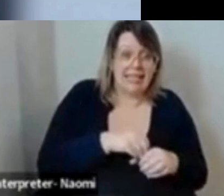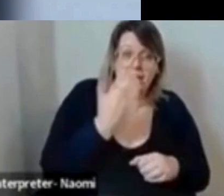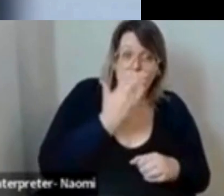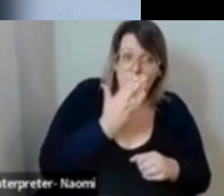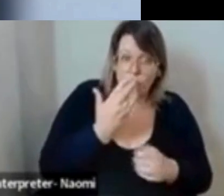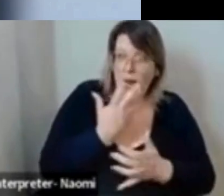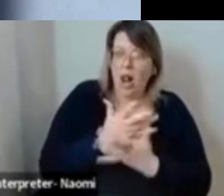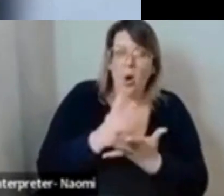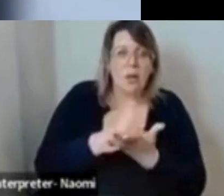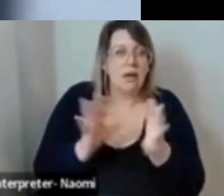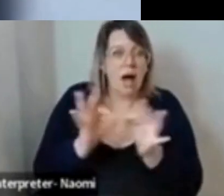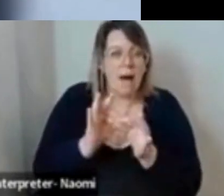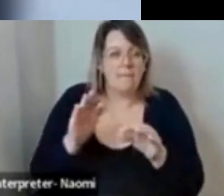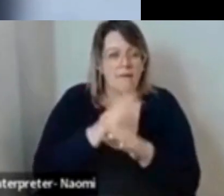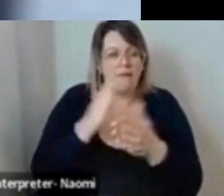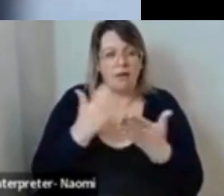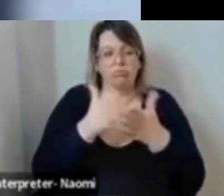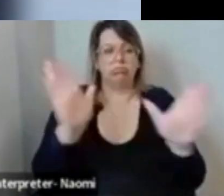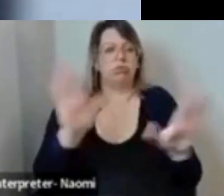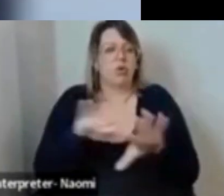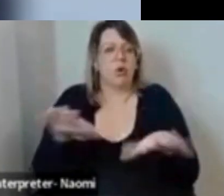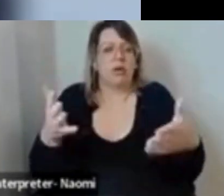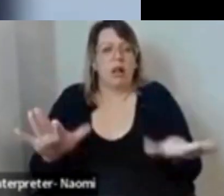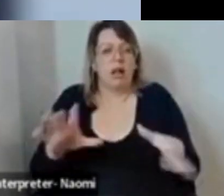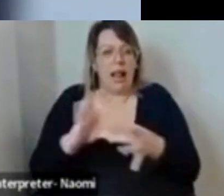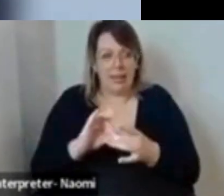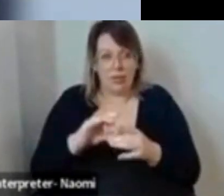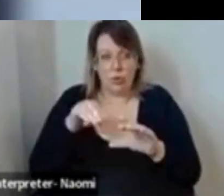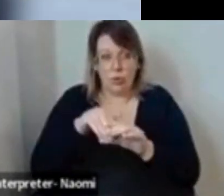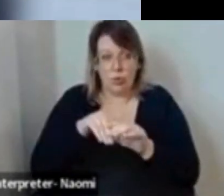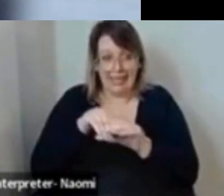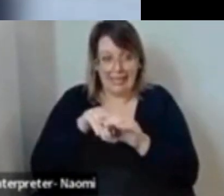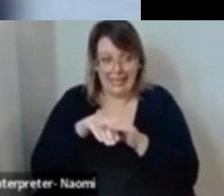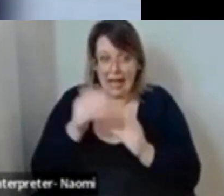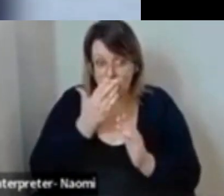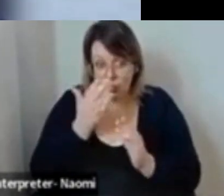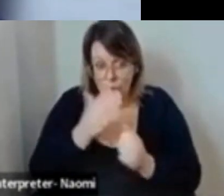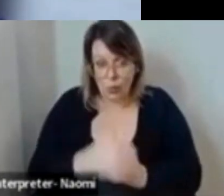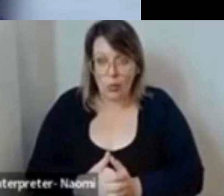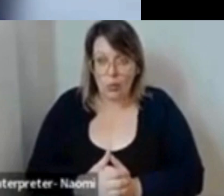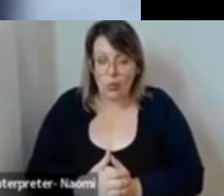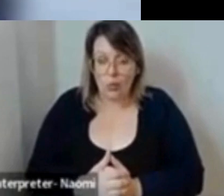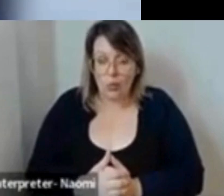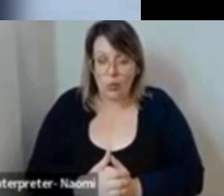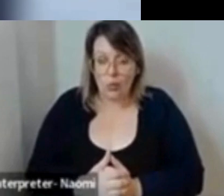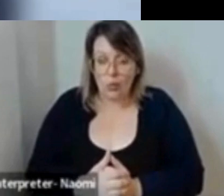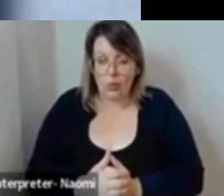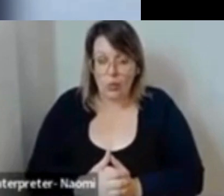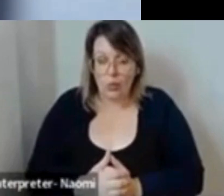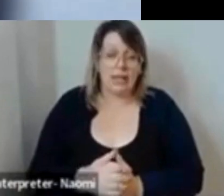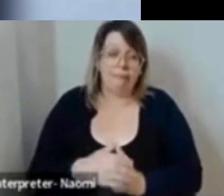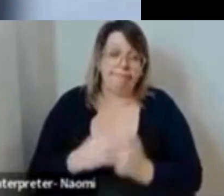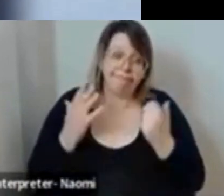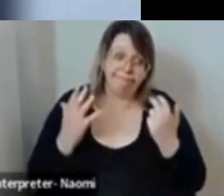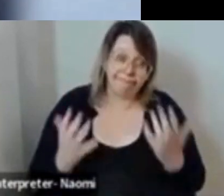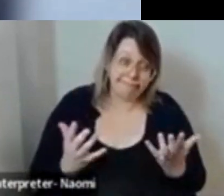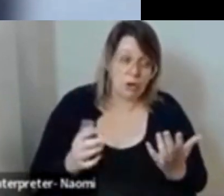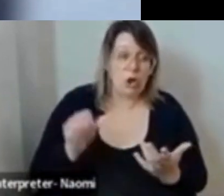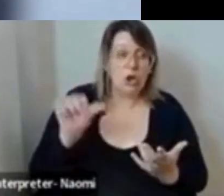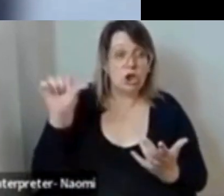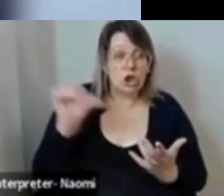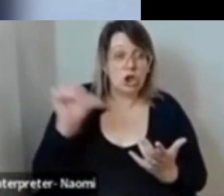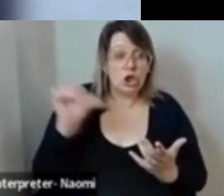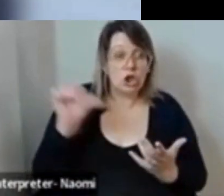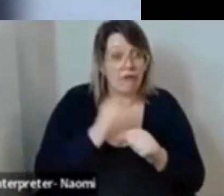hubs certainly make all that happen too. I can't speak to should there be a change of government, because